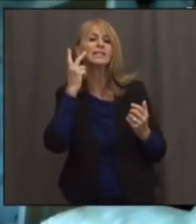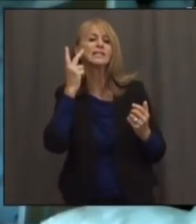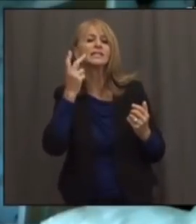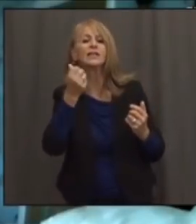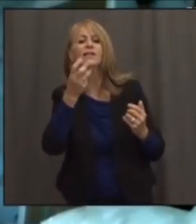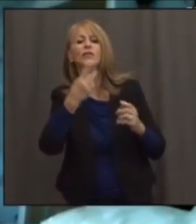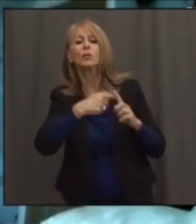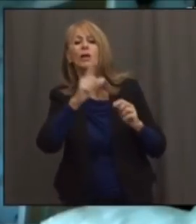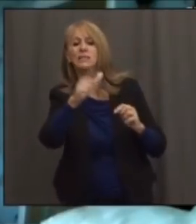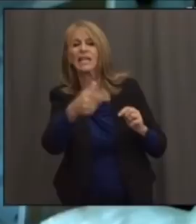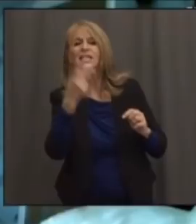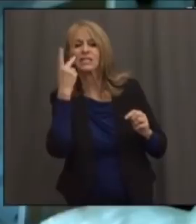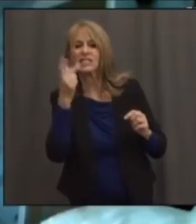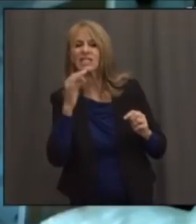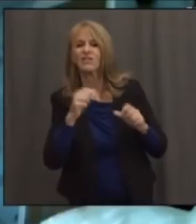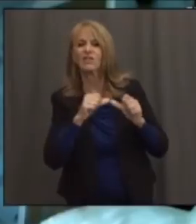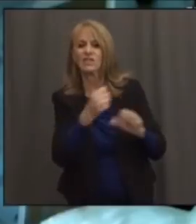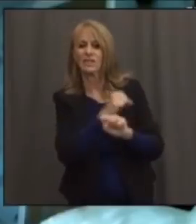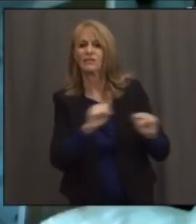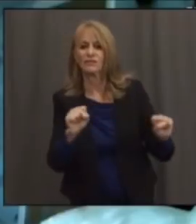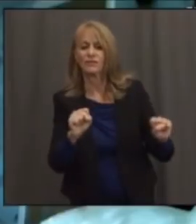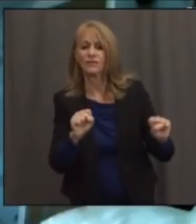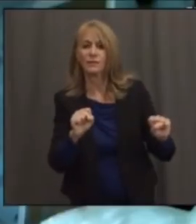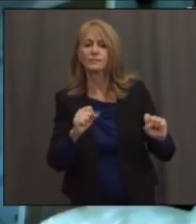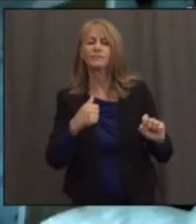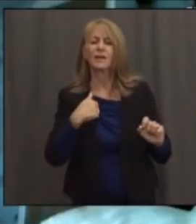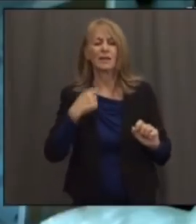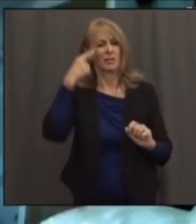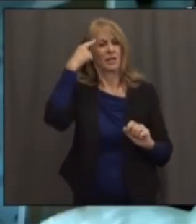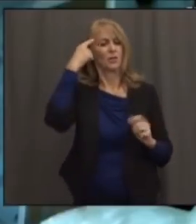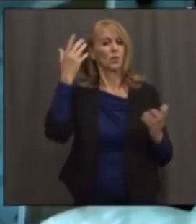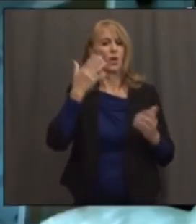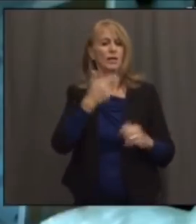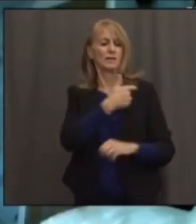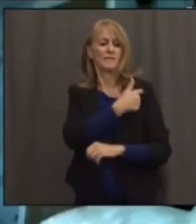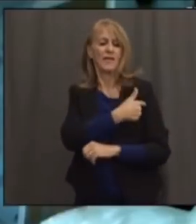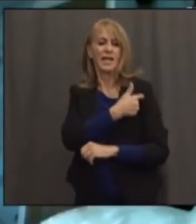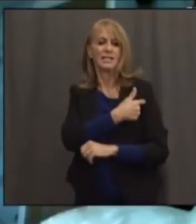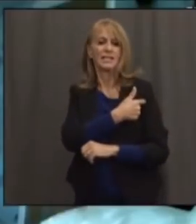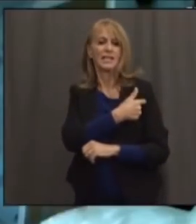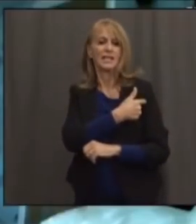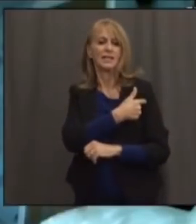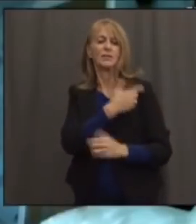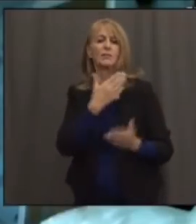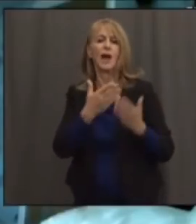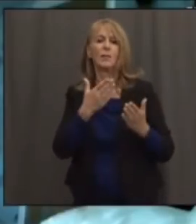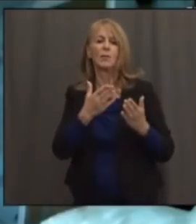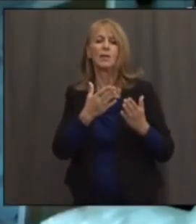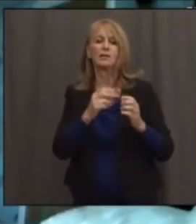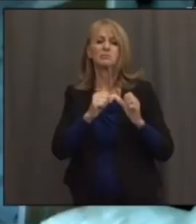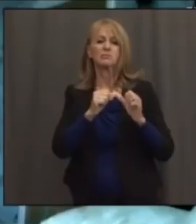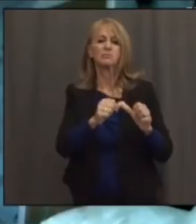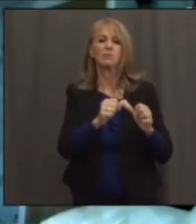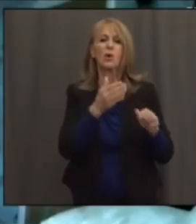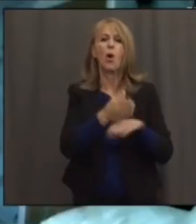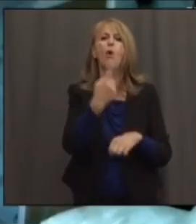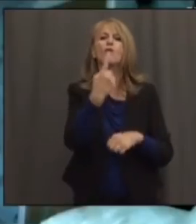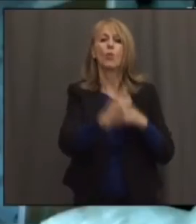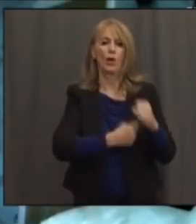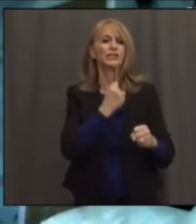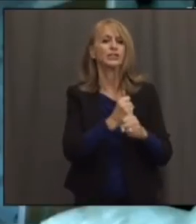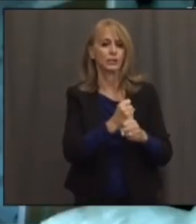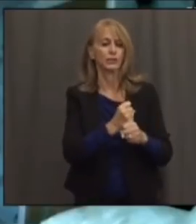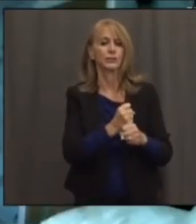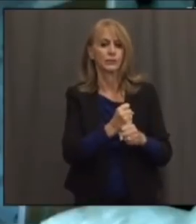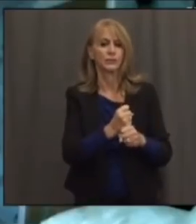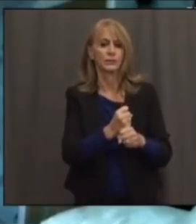probably my speculation is that these vaccines are probably going to work more than a year going out.